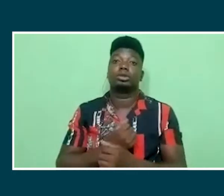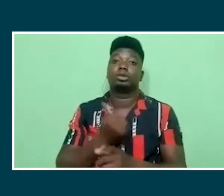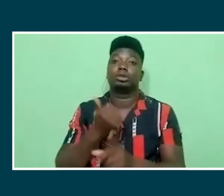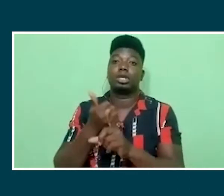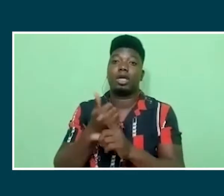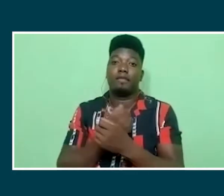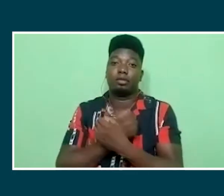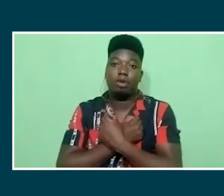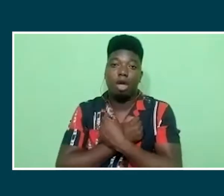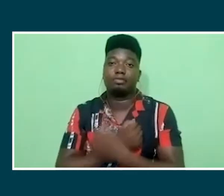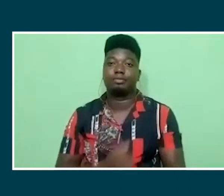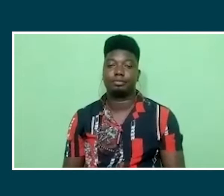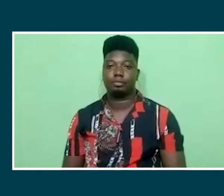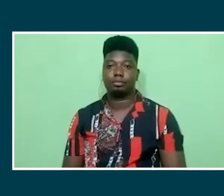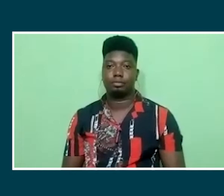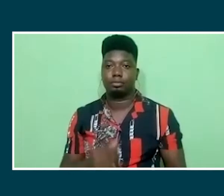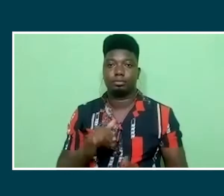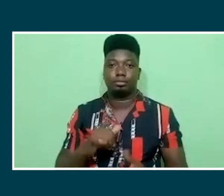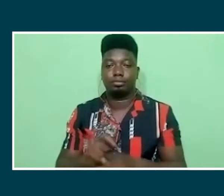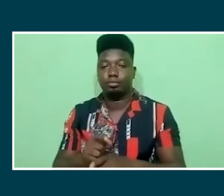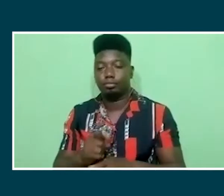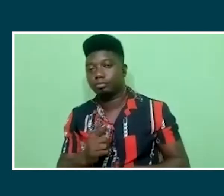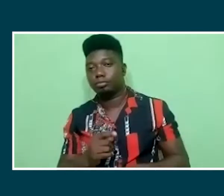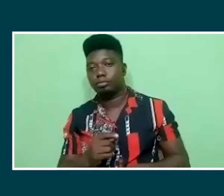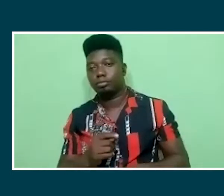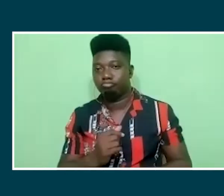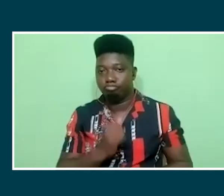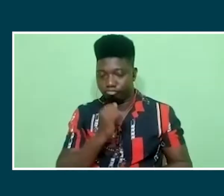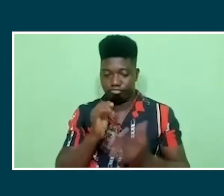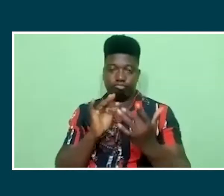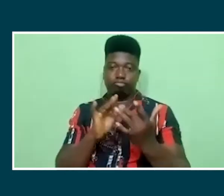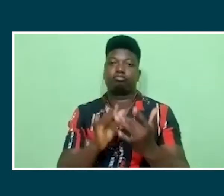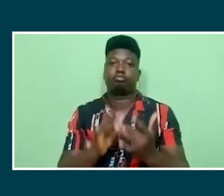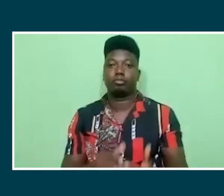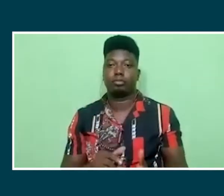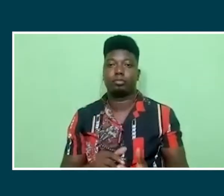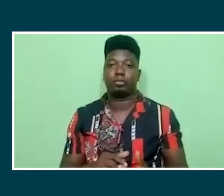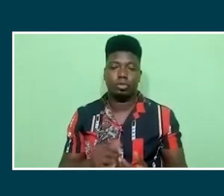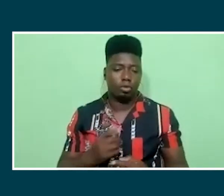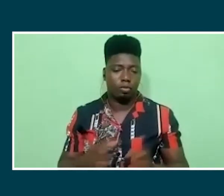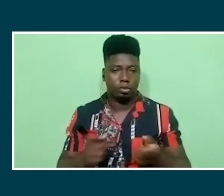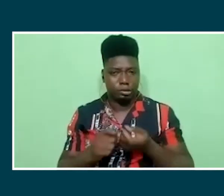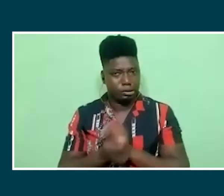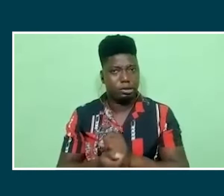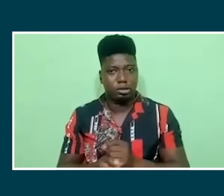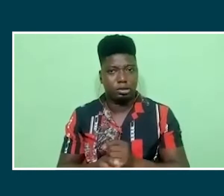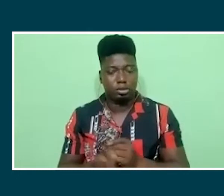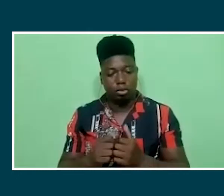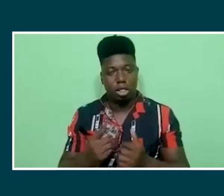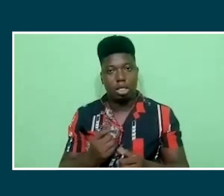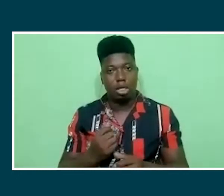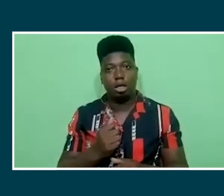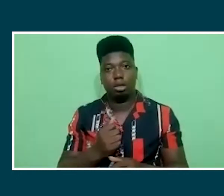most harm as a human, as a leader, when I wasn't in touch with what Machinga said, which is self-love. That is